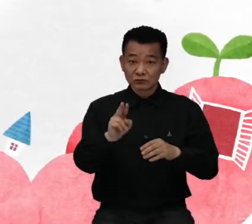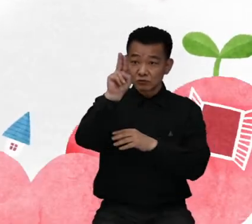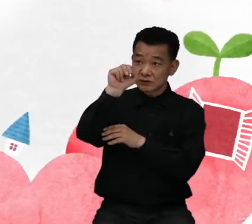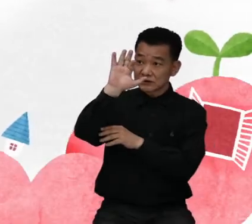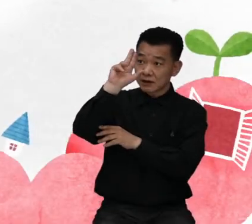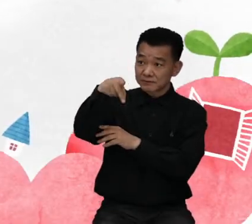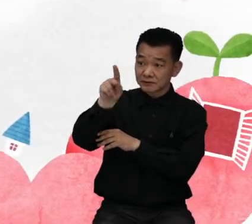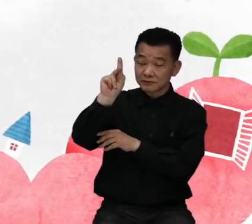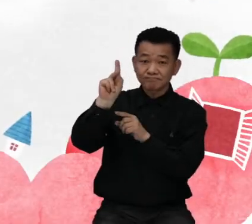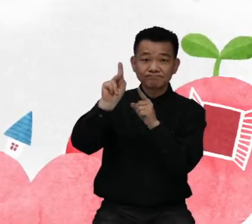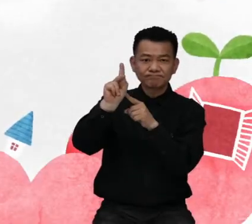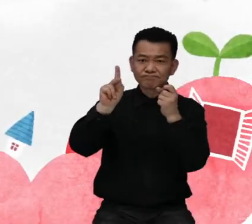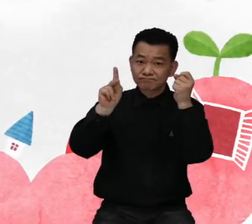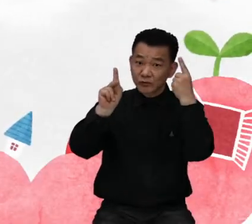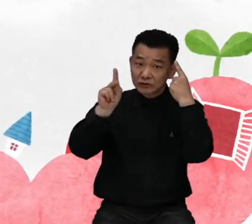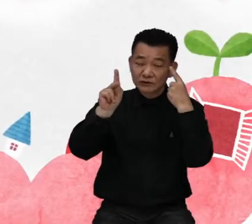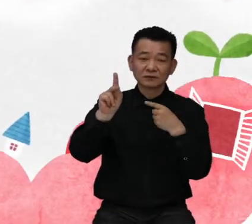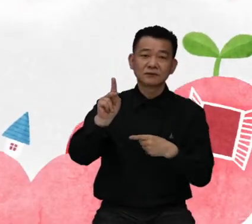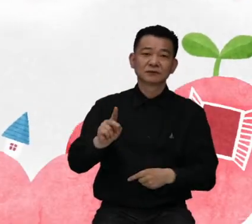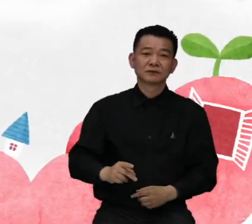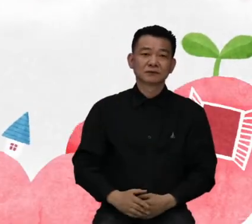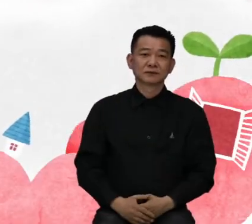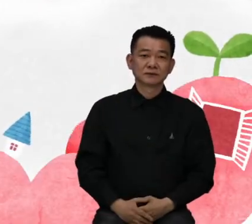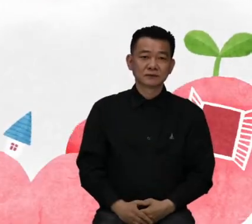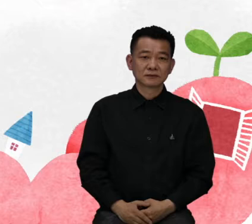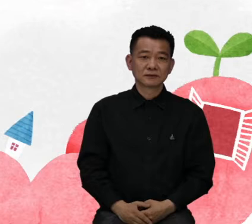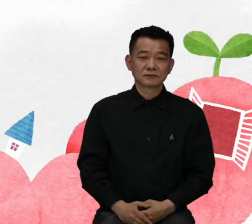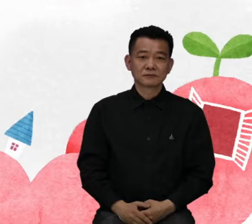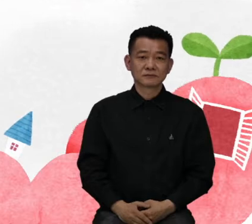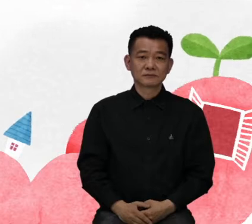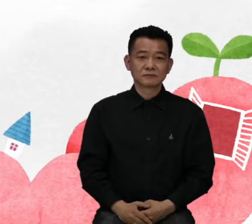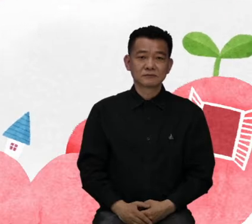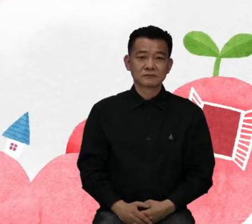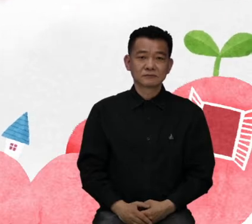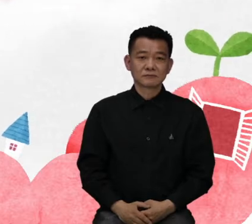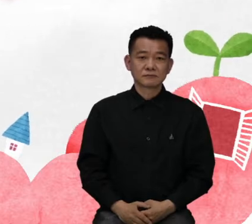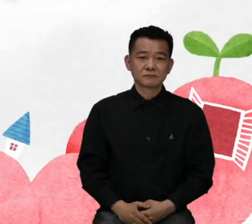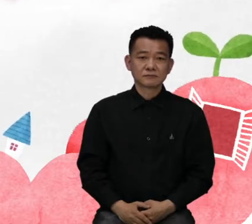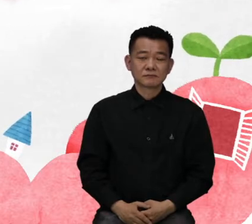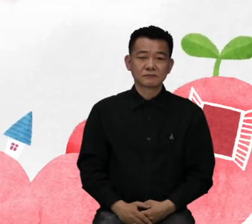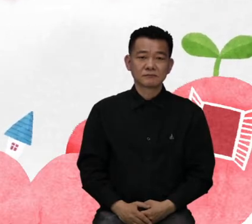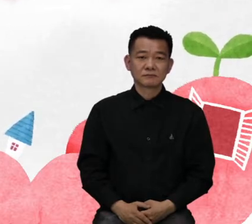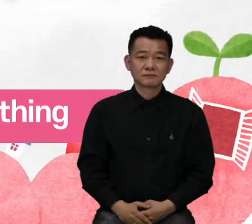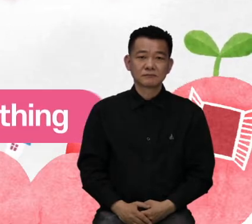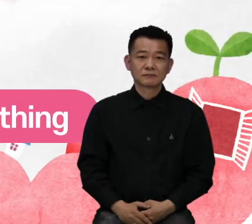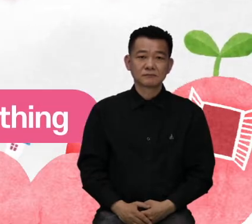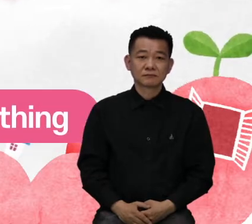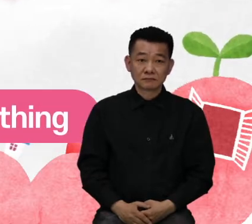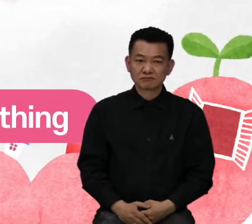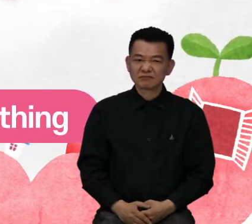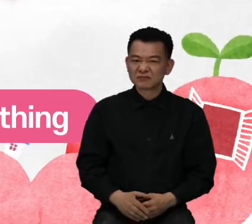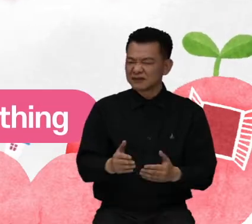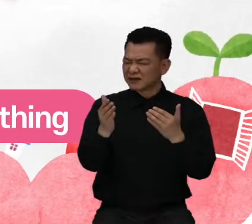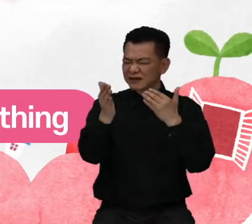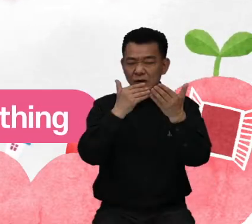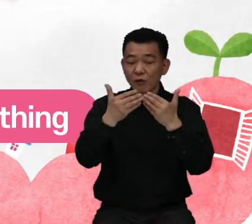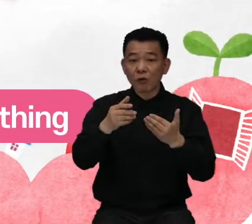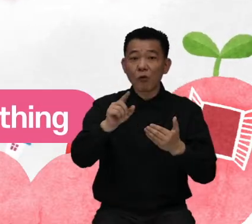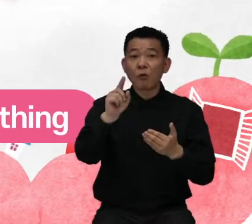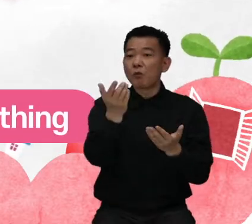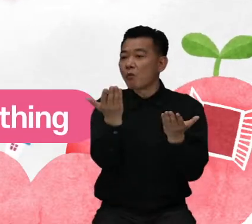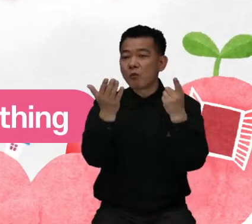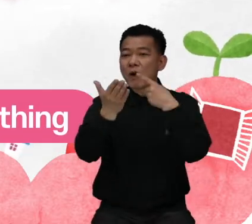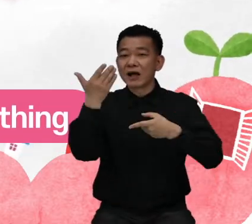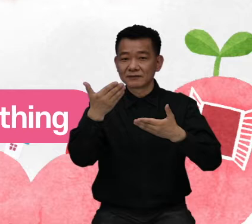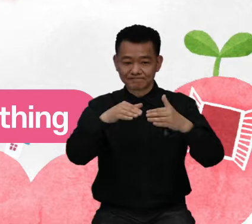Understanding the UN Convention on the Rights of Persons with Disabilities. We have the right to